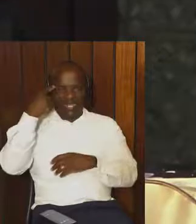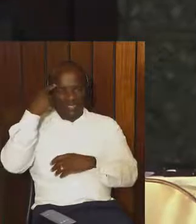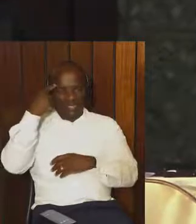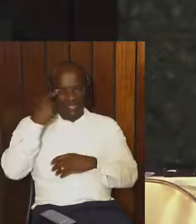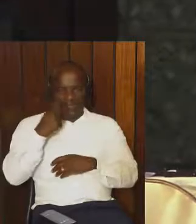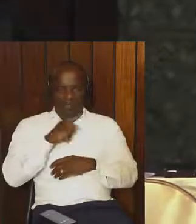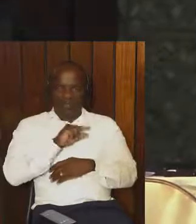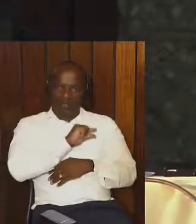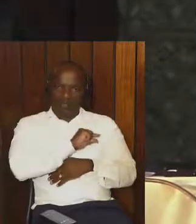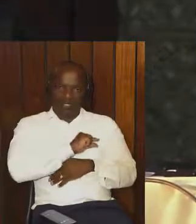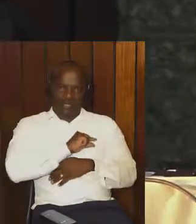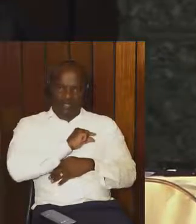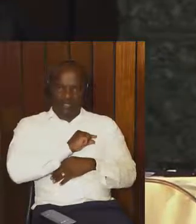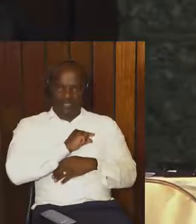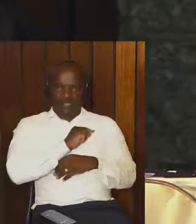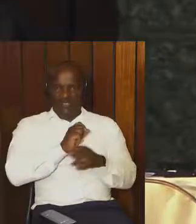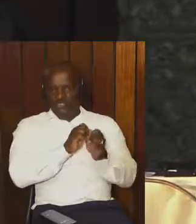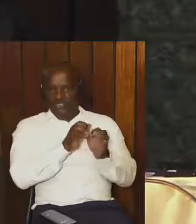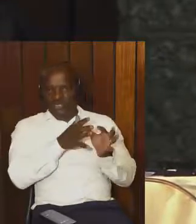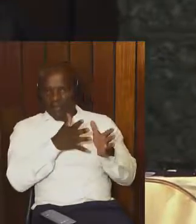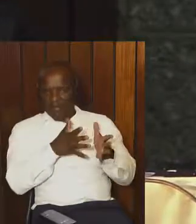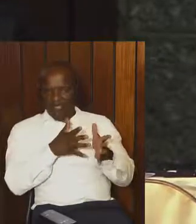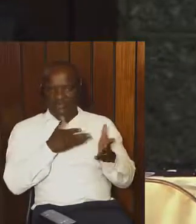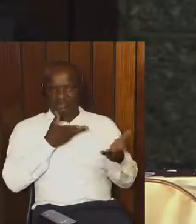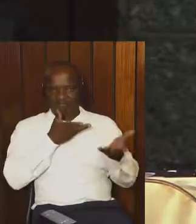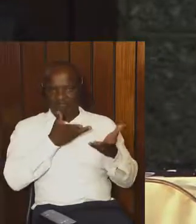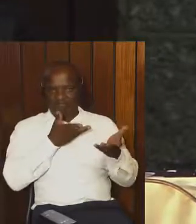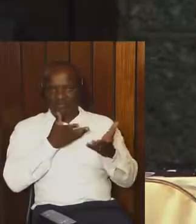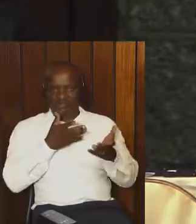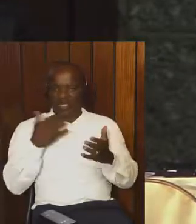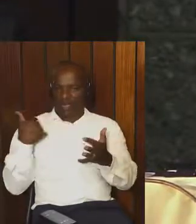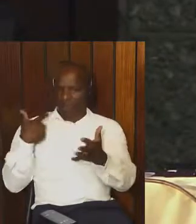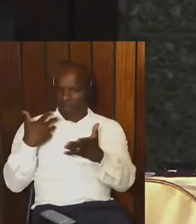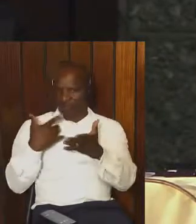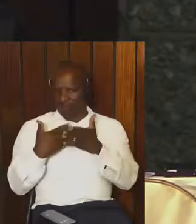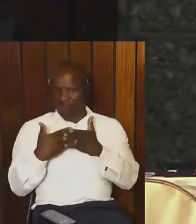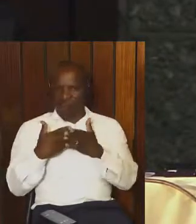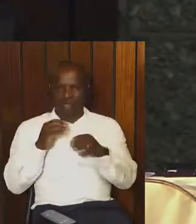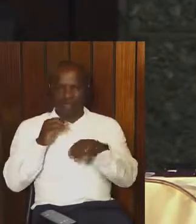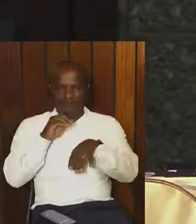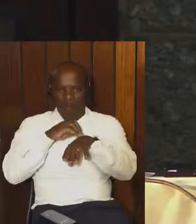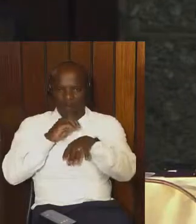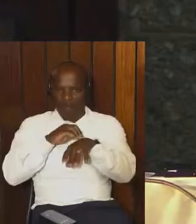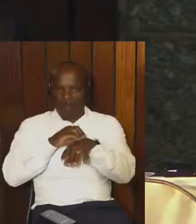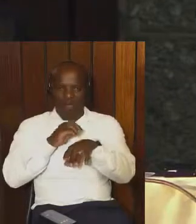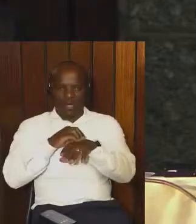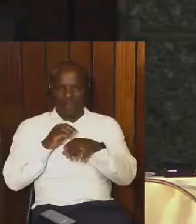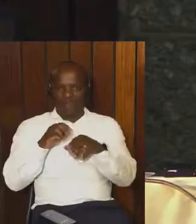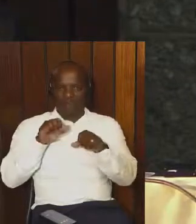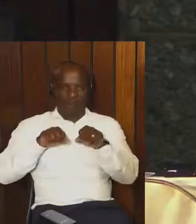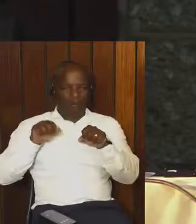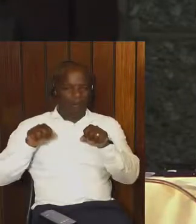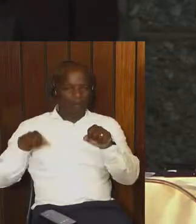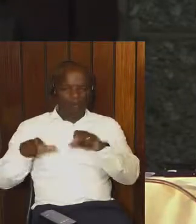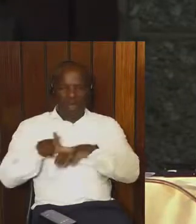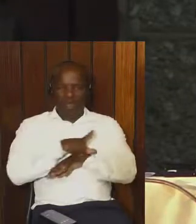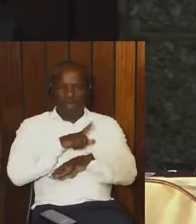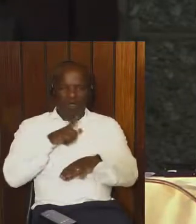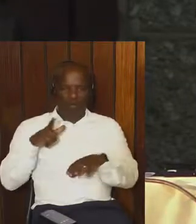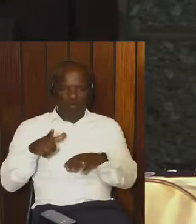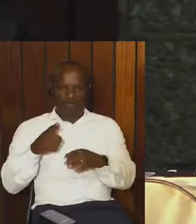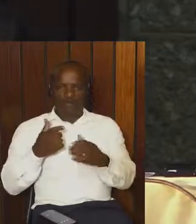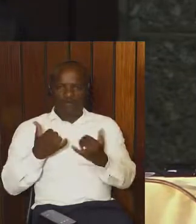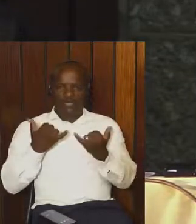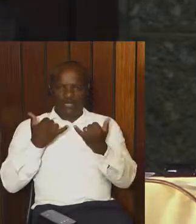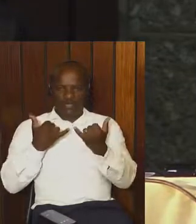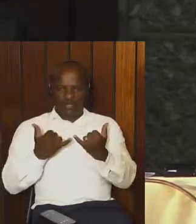sympathize with everybody, Chairperson, the issue of the buses has been a problem for a very long time. We are at a stage now where we hope